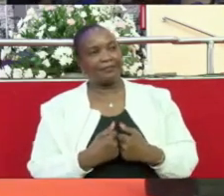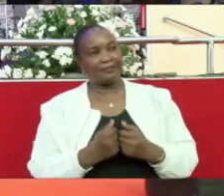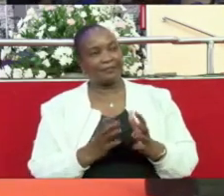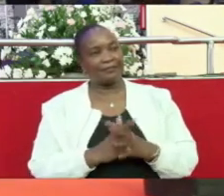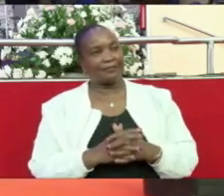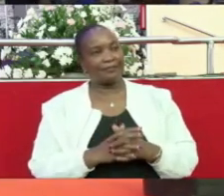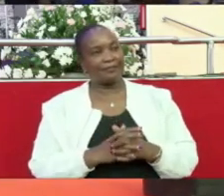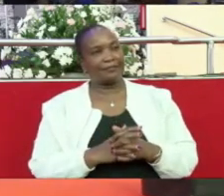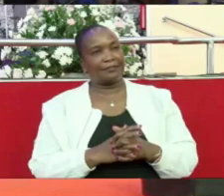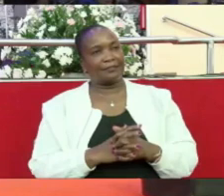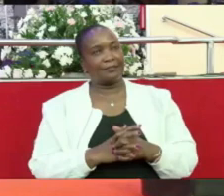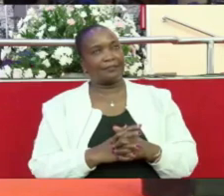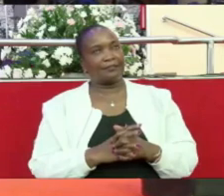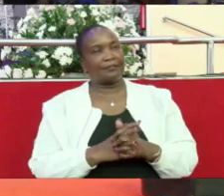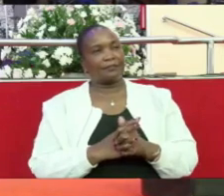mass destruction